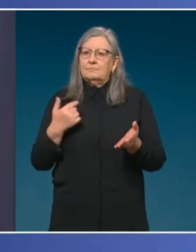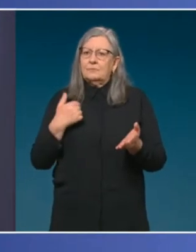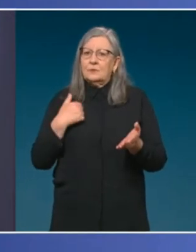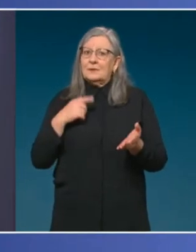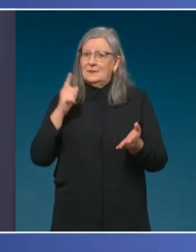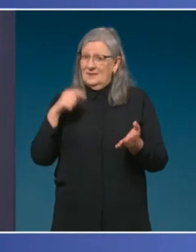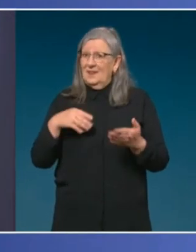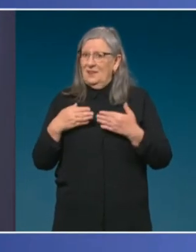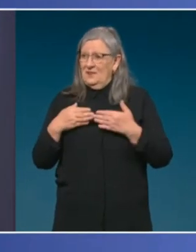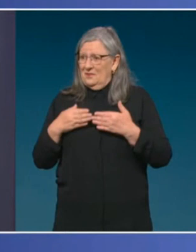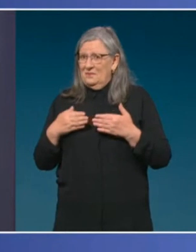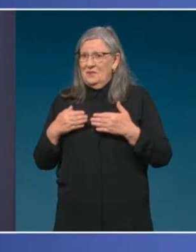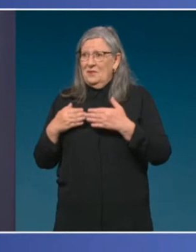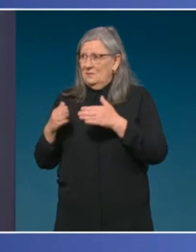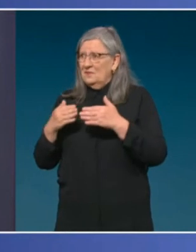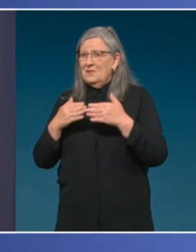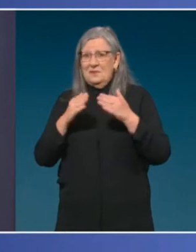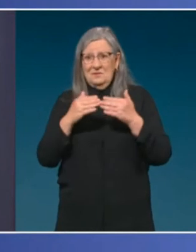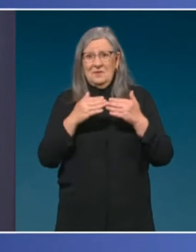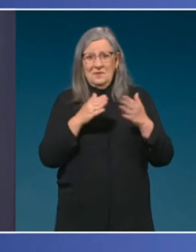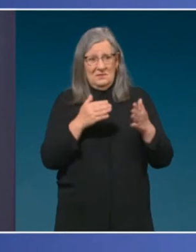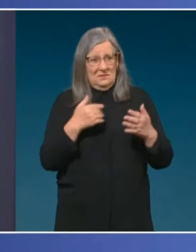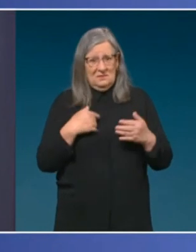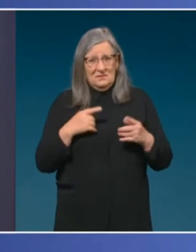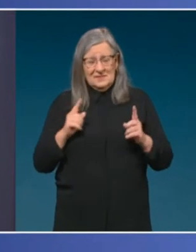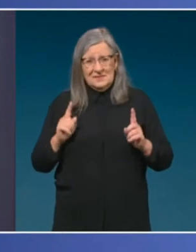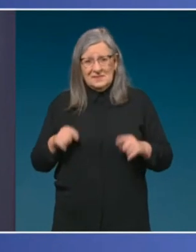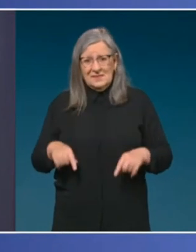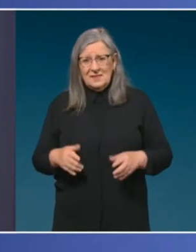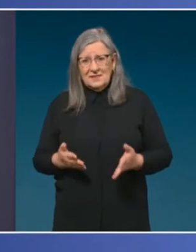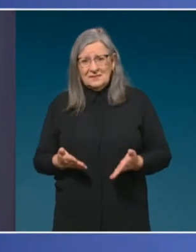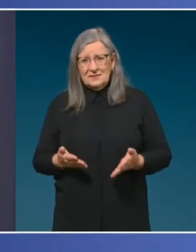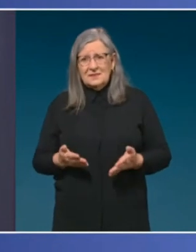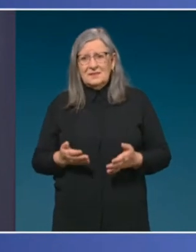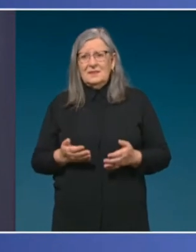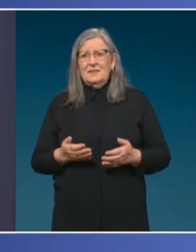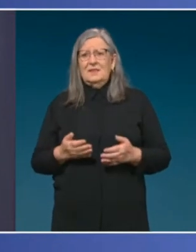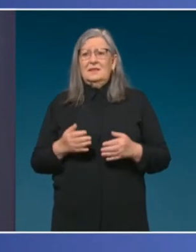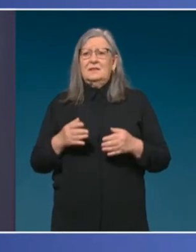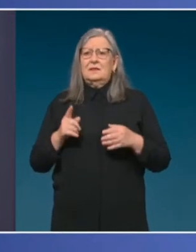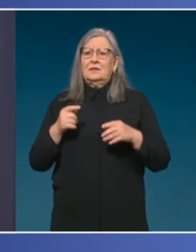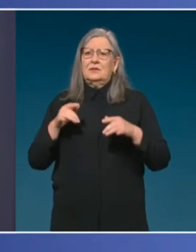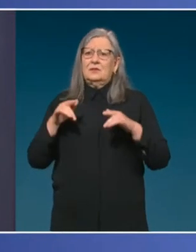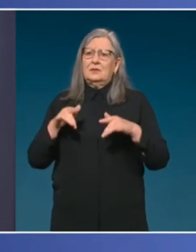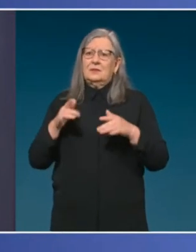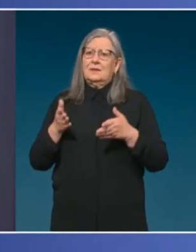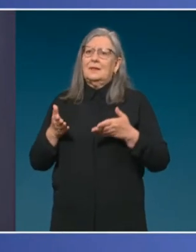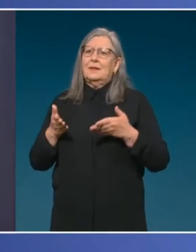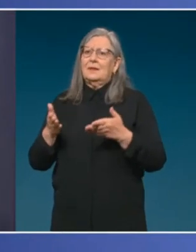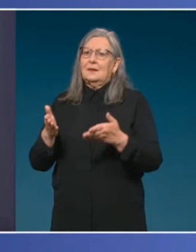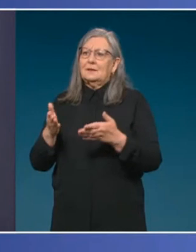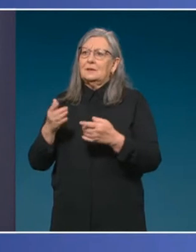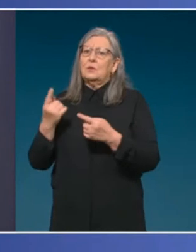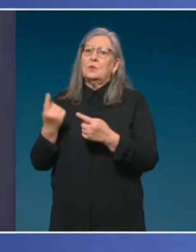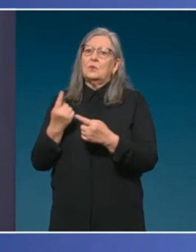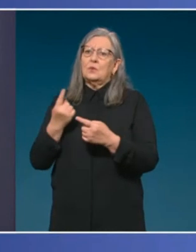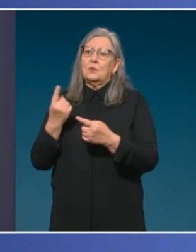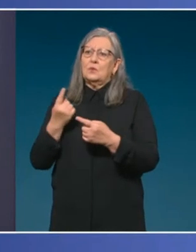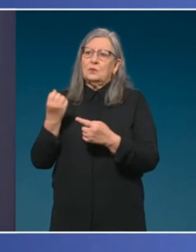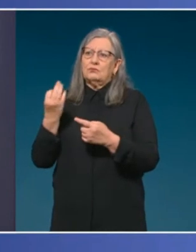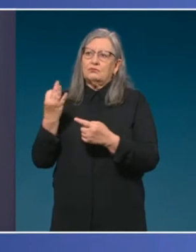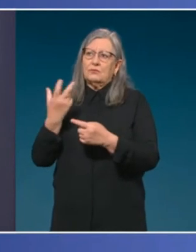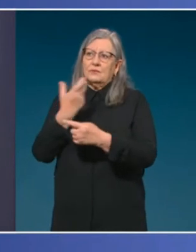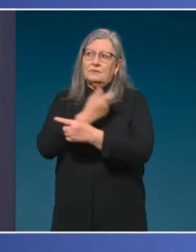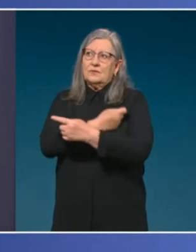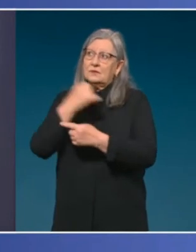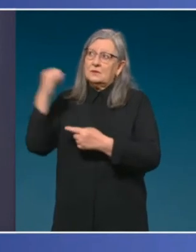last part of it would be unvaccinated arrivals. We're not at a point yet to make that decision. We've always set out the timeframes